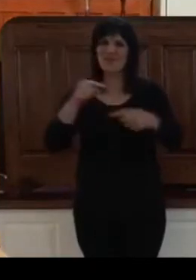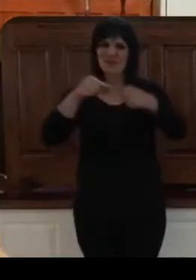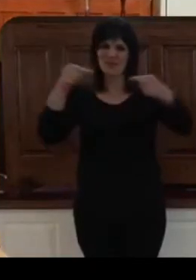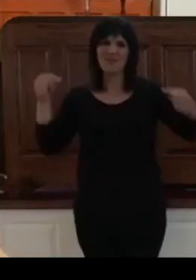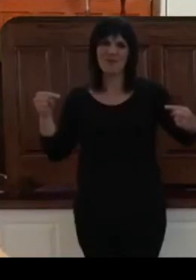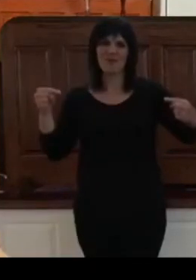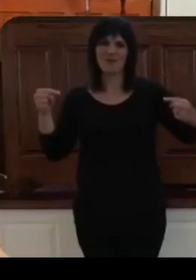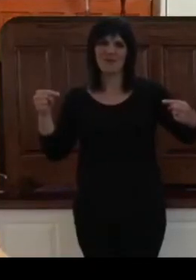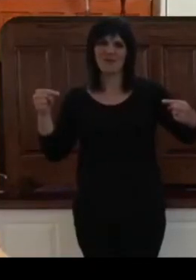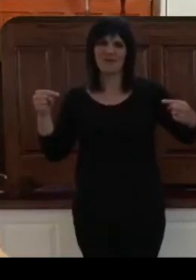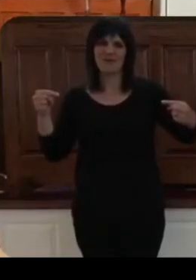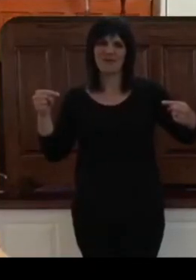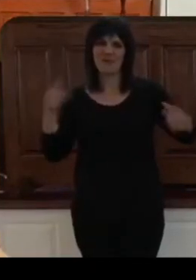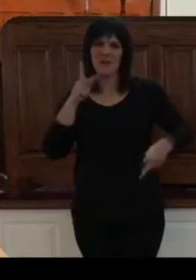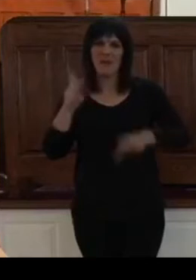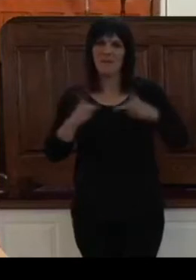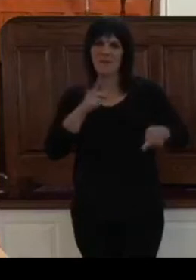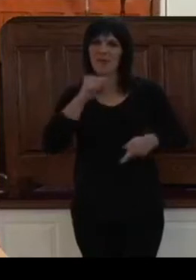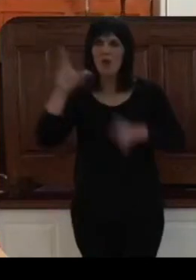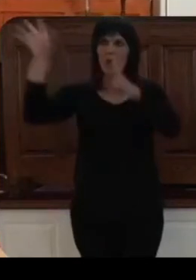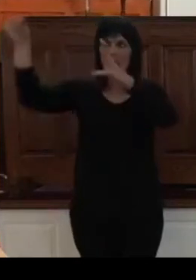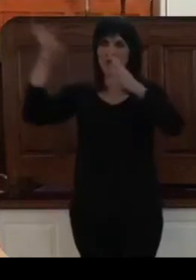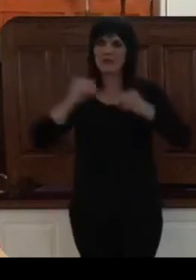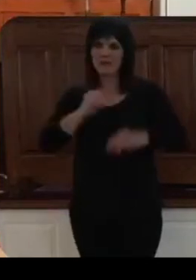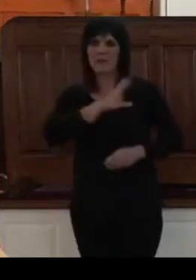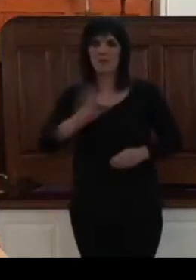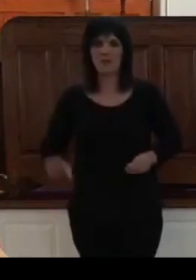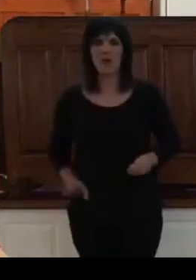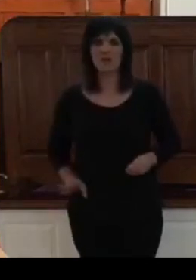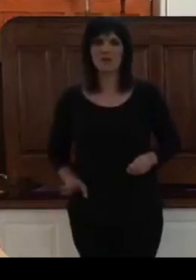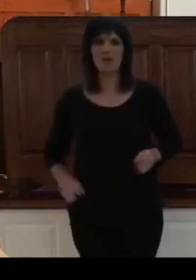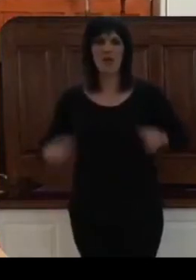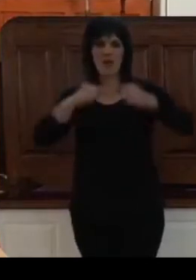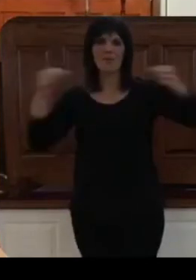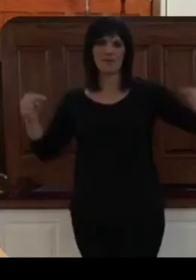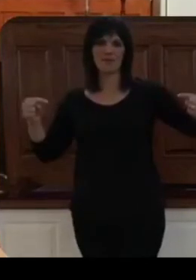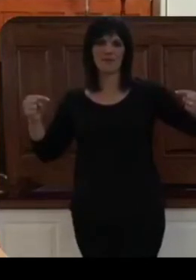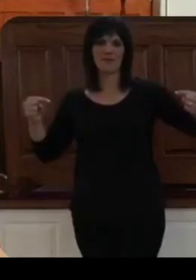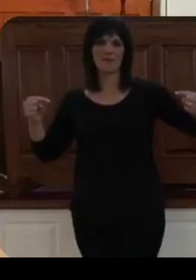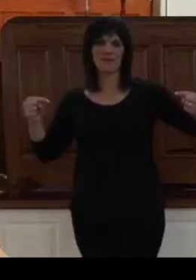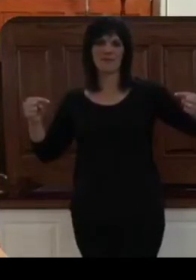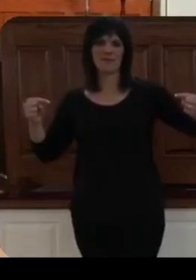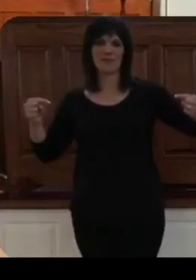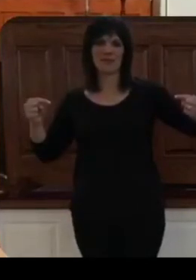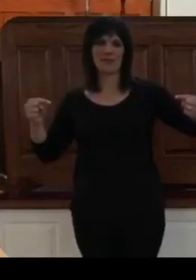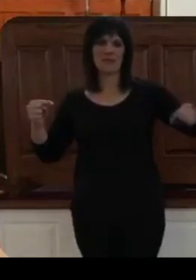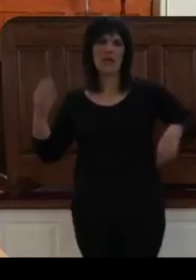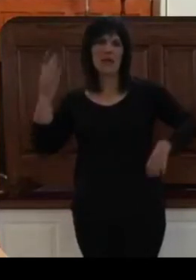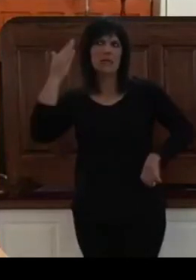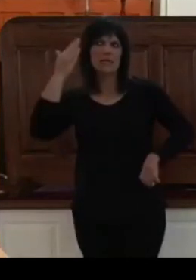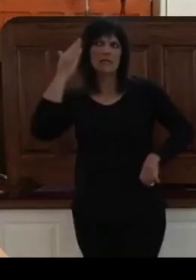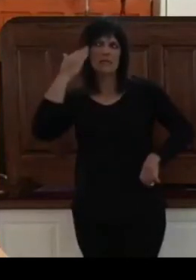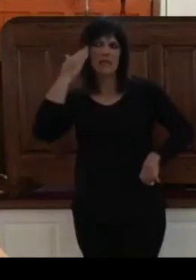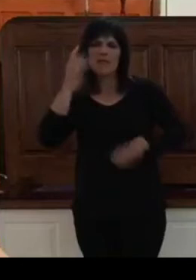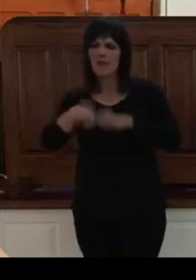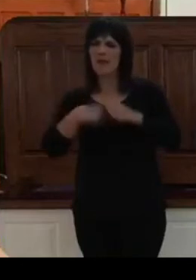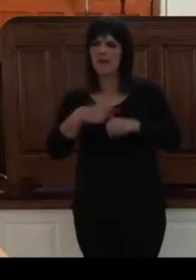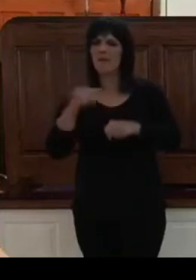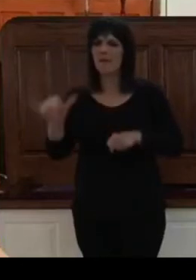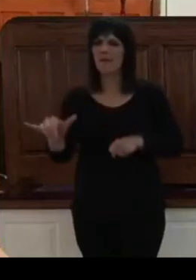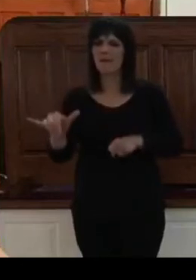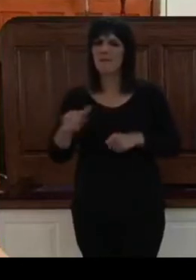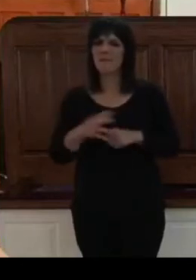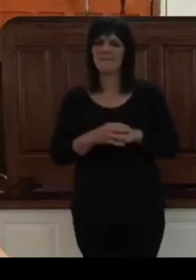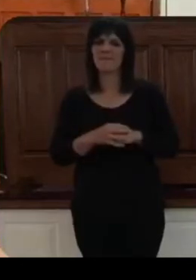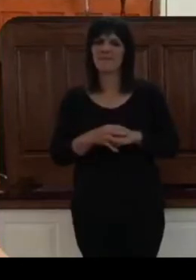who do not accept Christ wind up being our opposition. And so let's consider what the opposition is trying to do. The